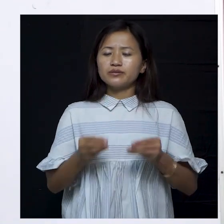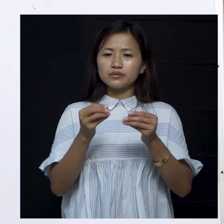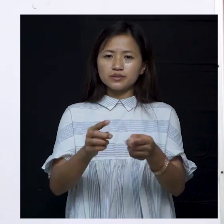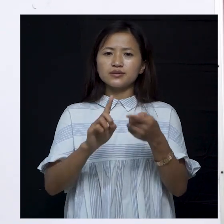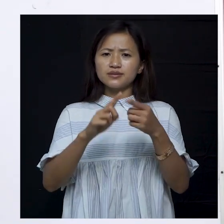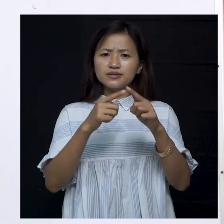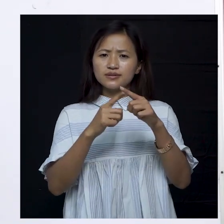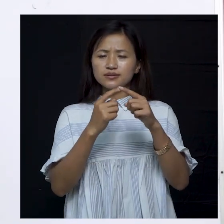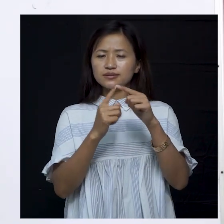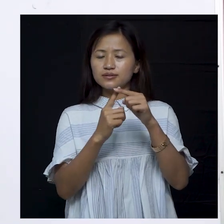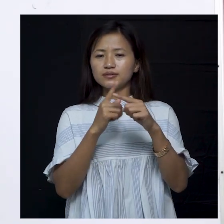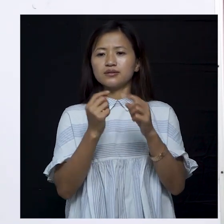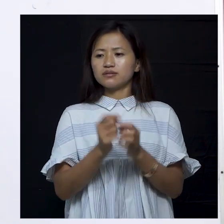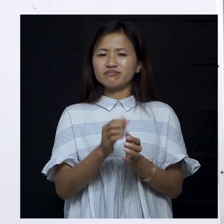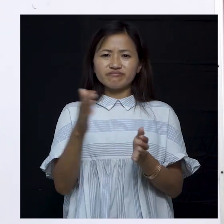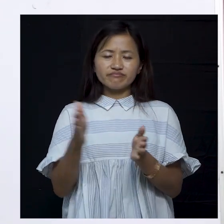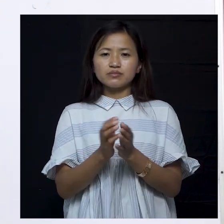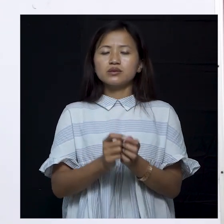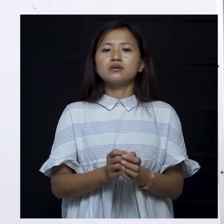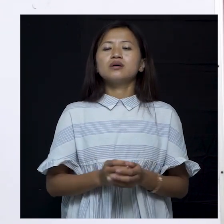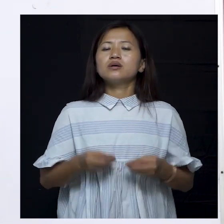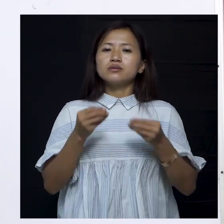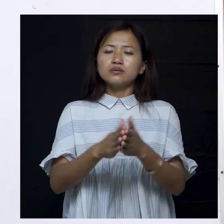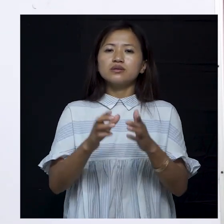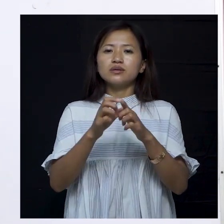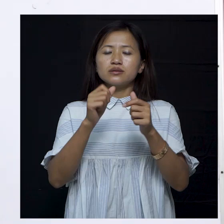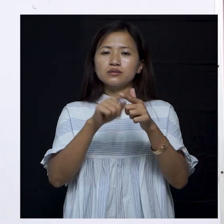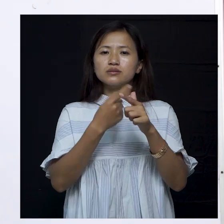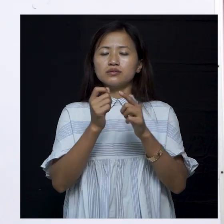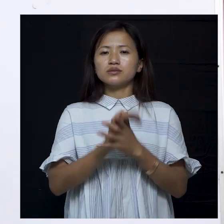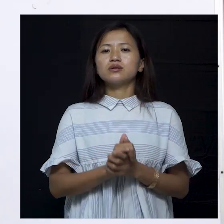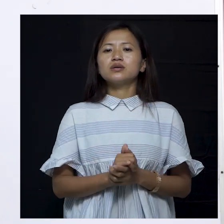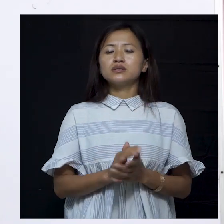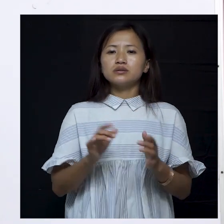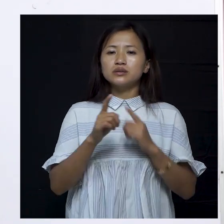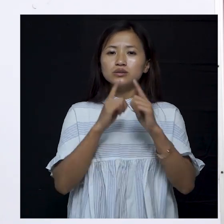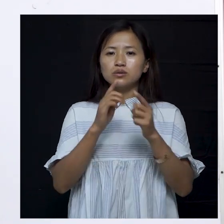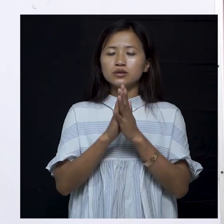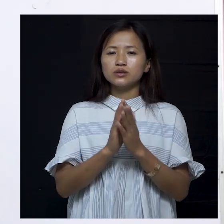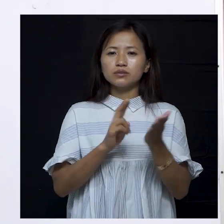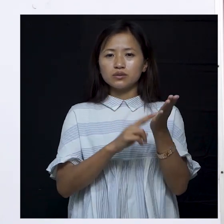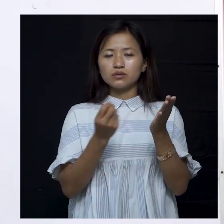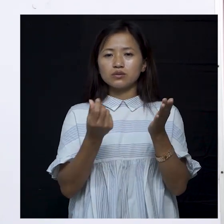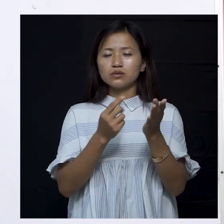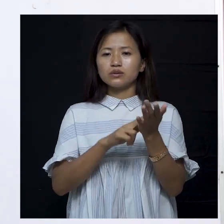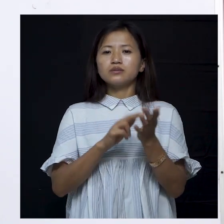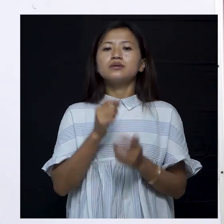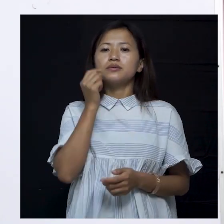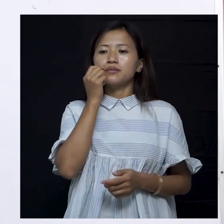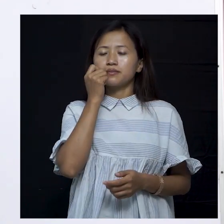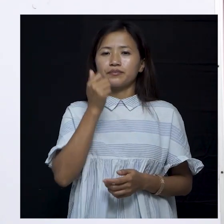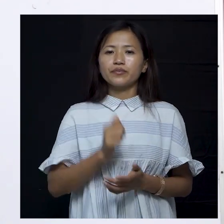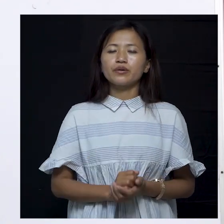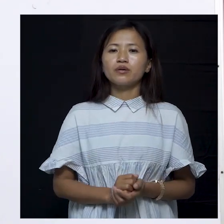we are sure that that is an adjective clause because it is describing the noun, that is the boy. Okay, who